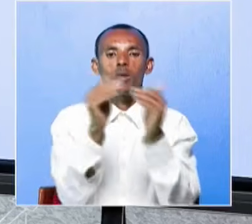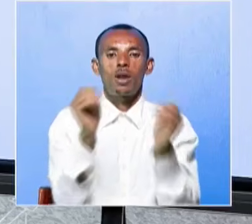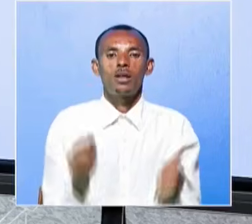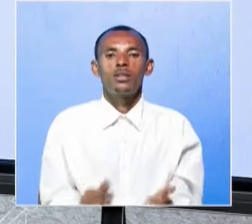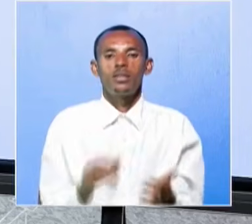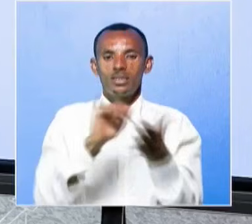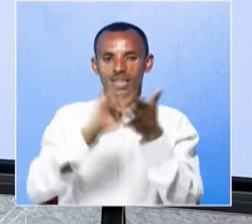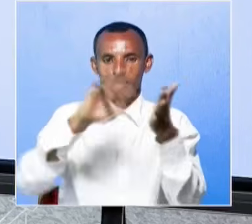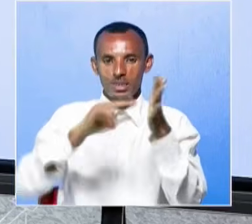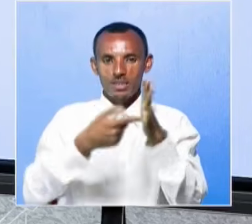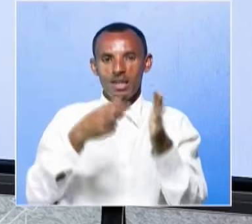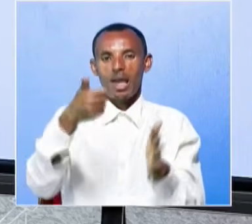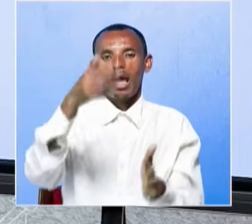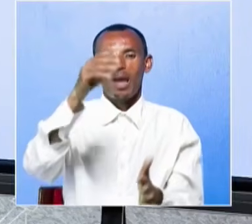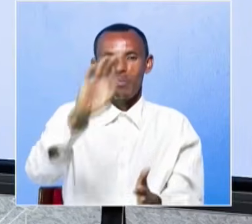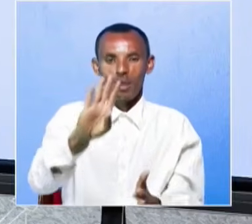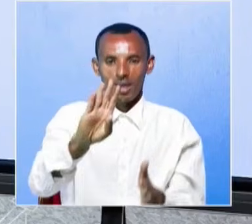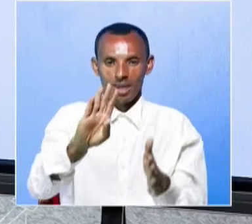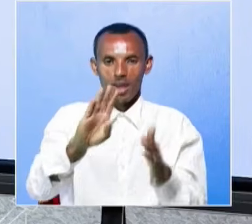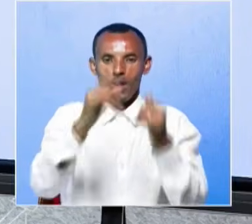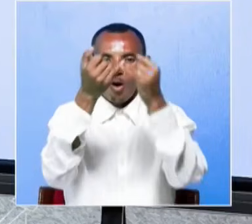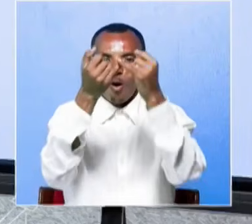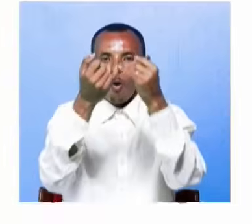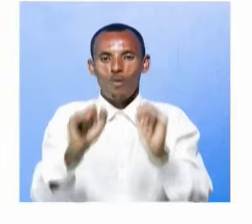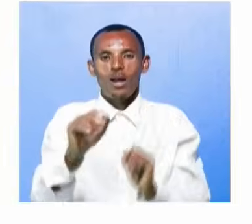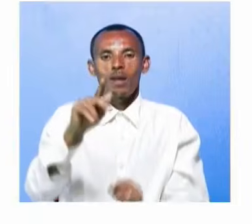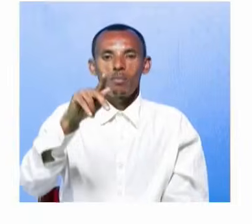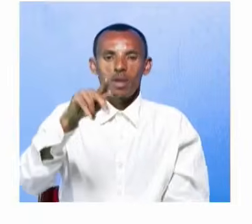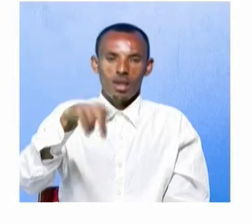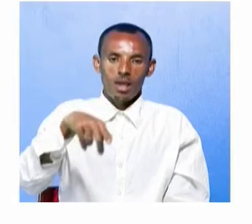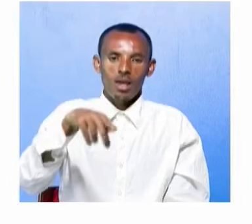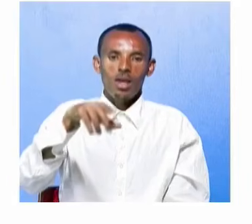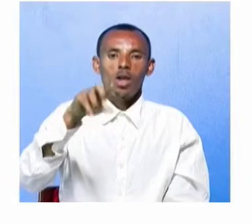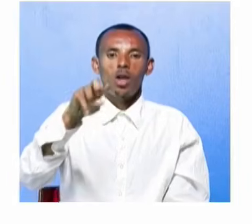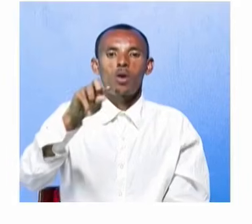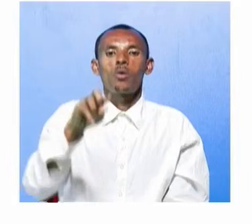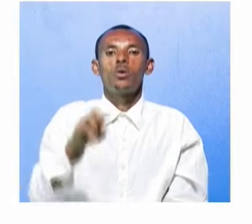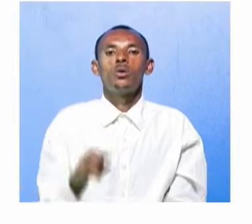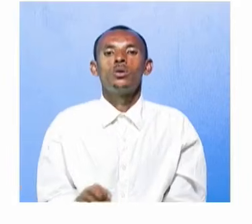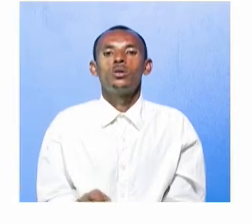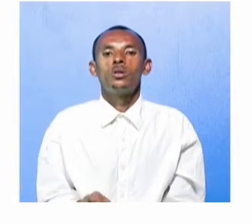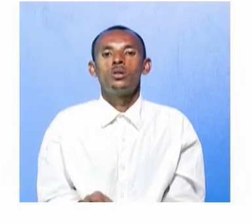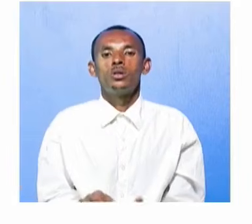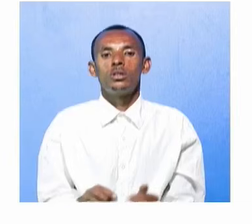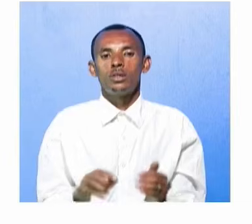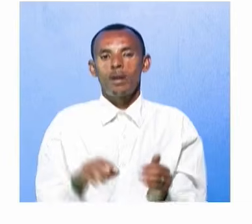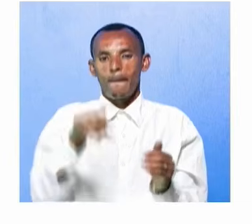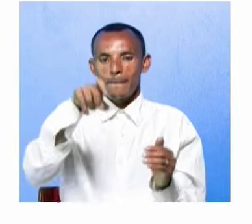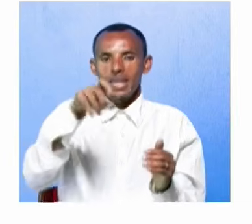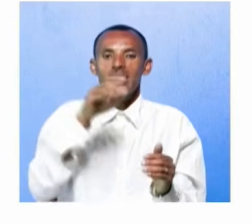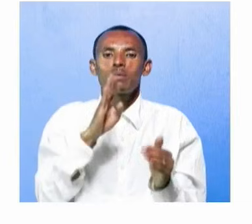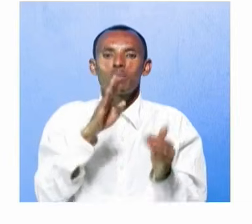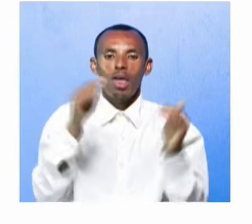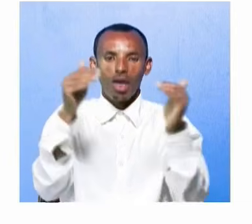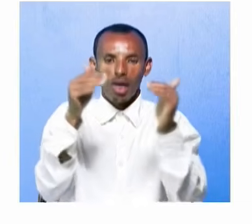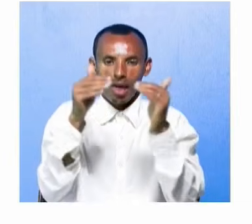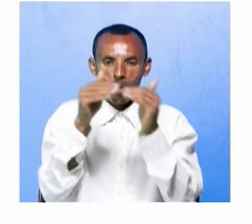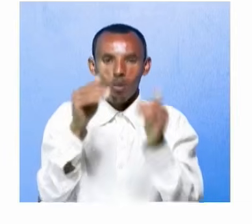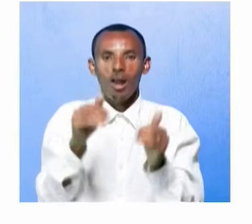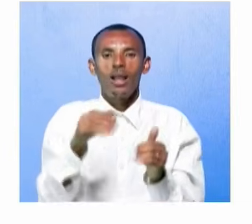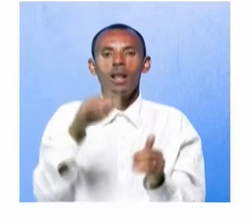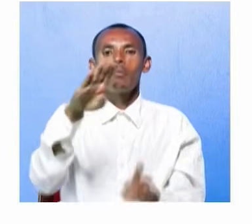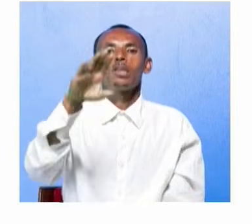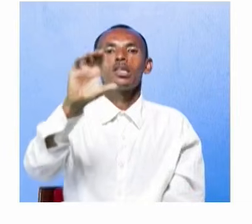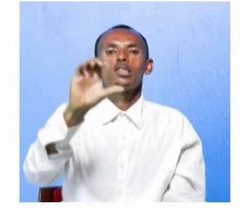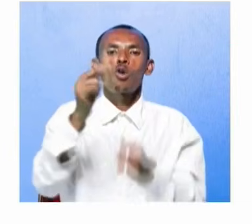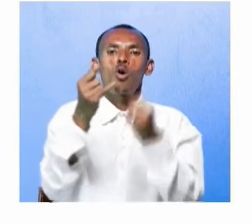that means AB over PQ, AB over PQ must be the same as